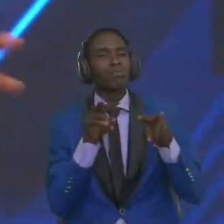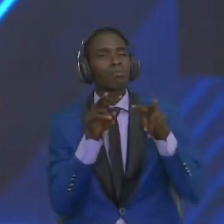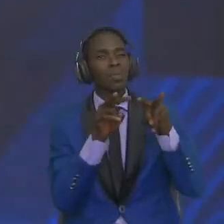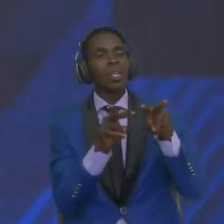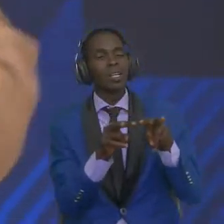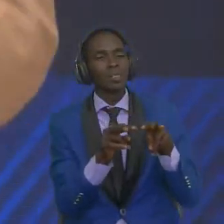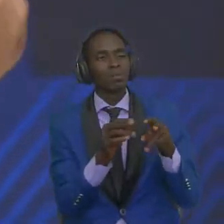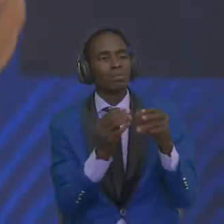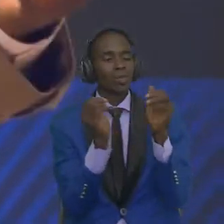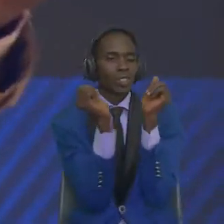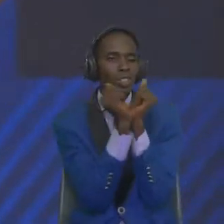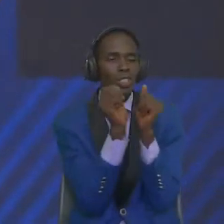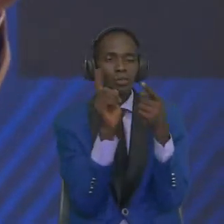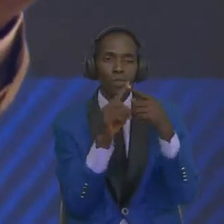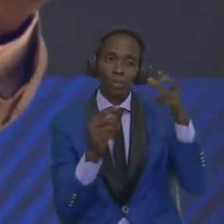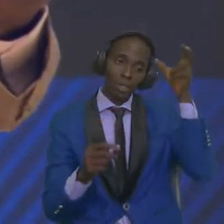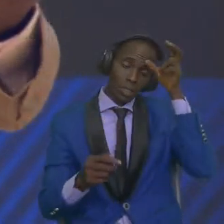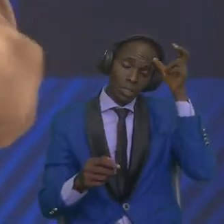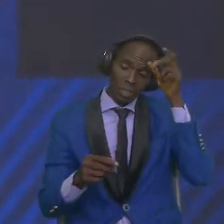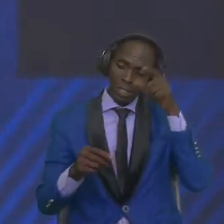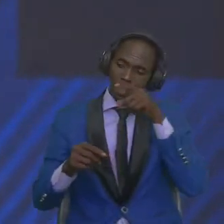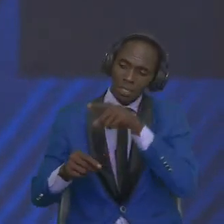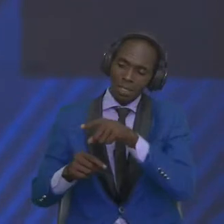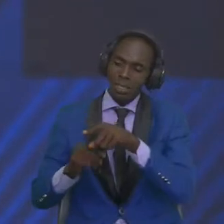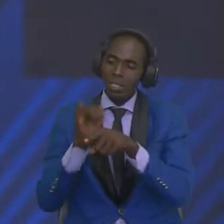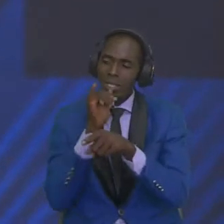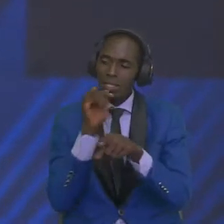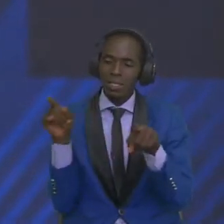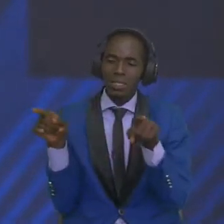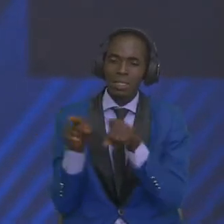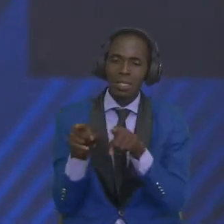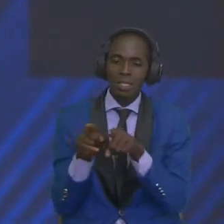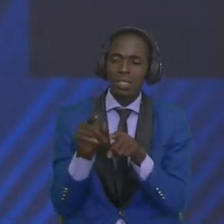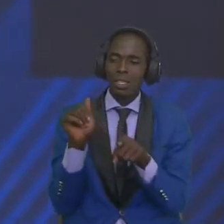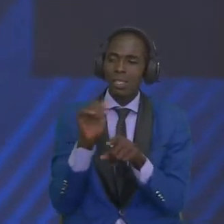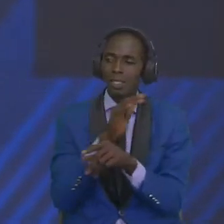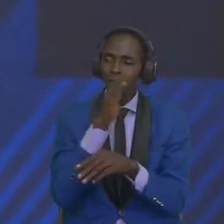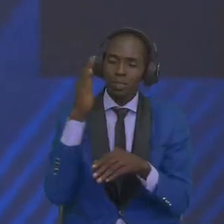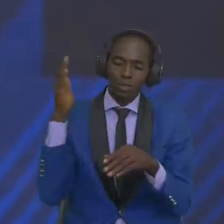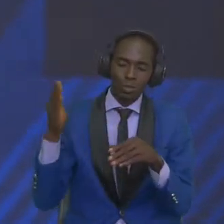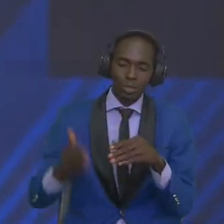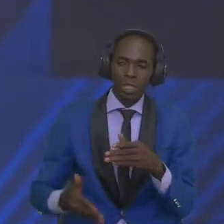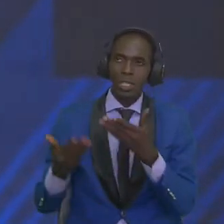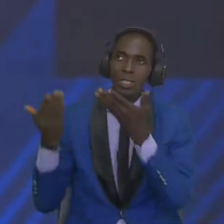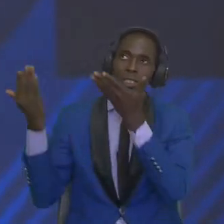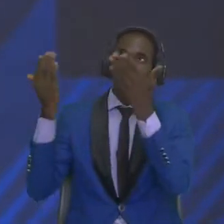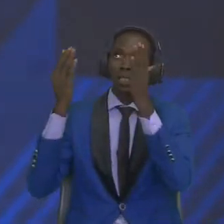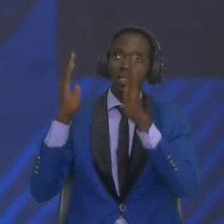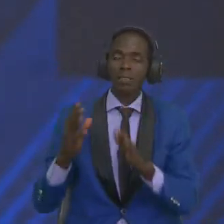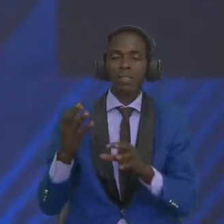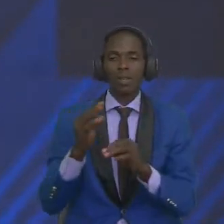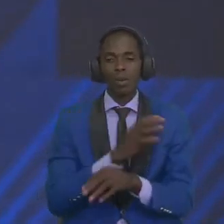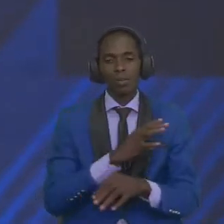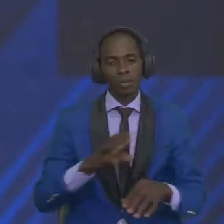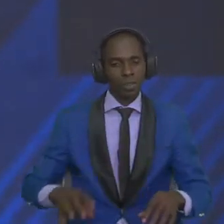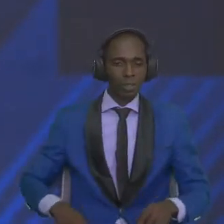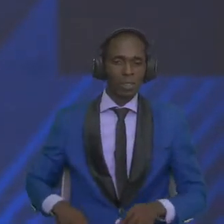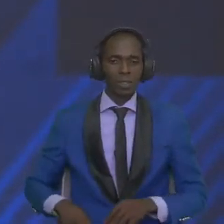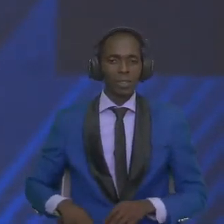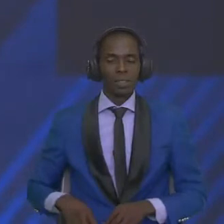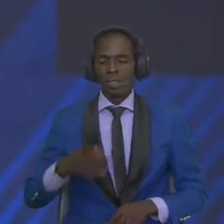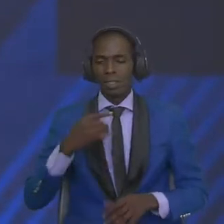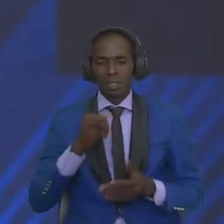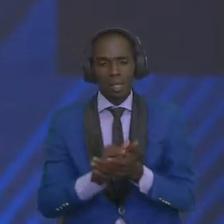to Satan. This one is like a total servant of Christ. He says,